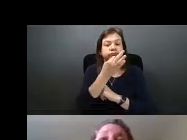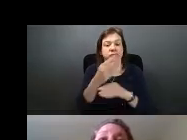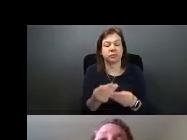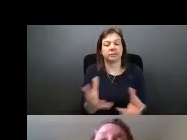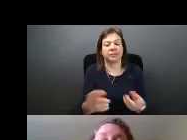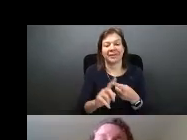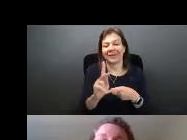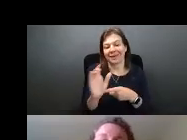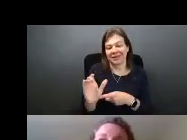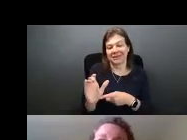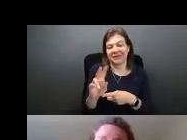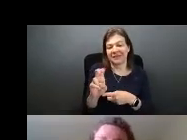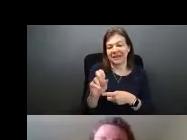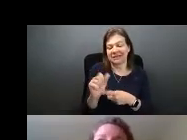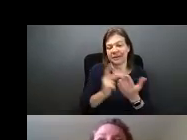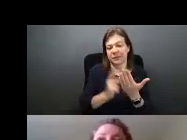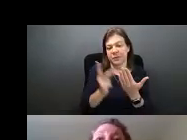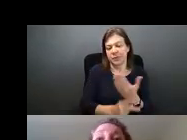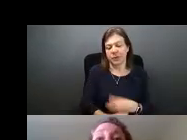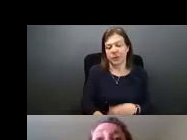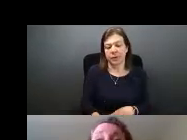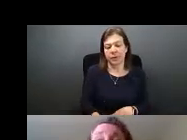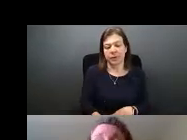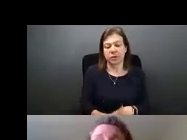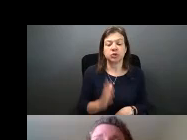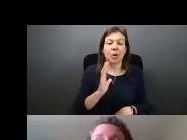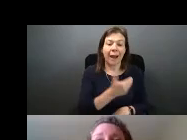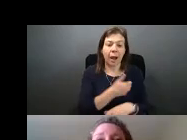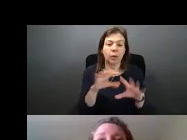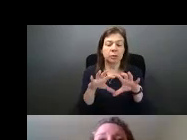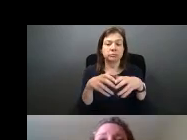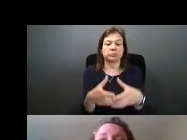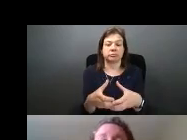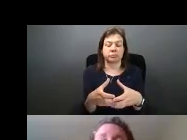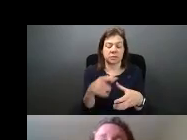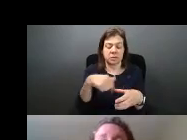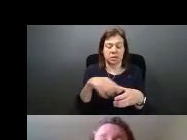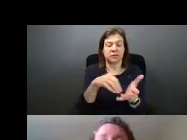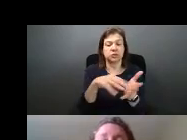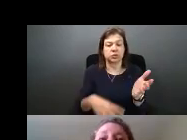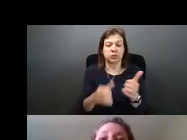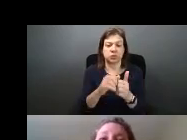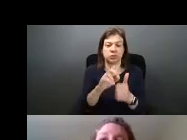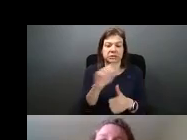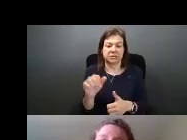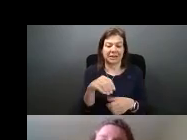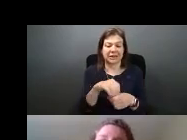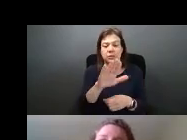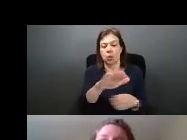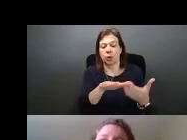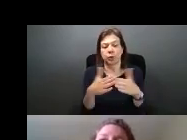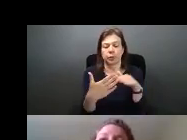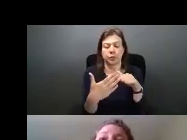the Kennedy Center's VSA programs to our constituency of students with disabilities in your